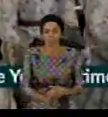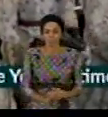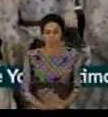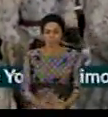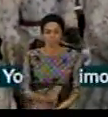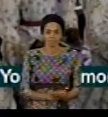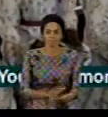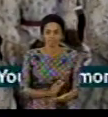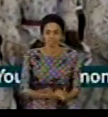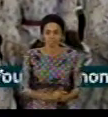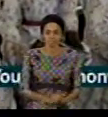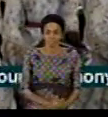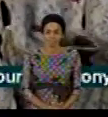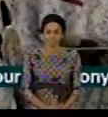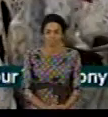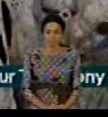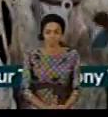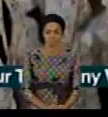song